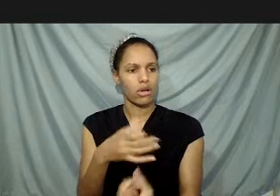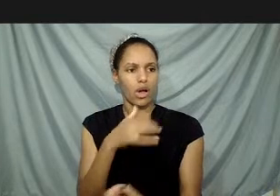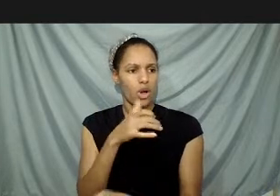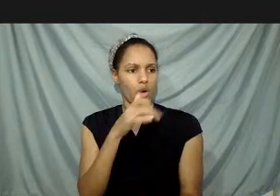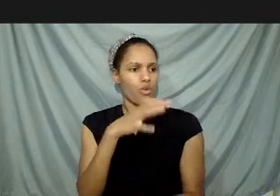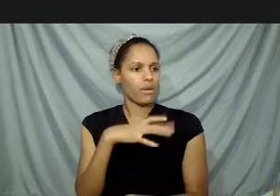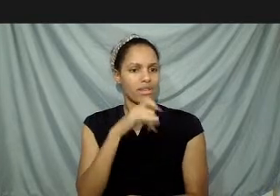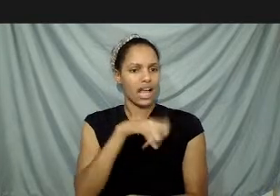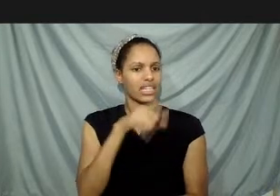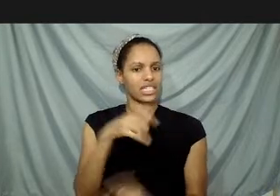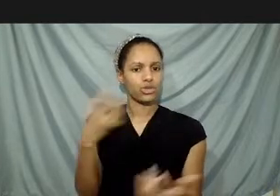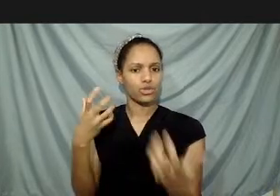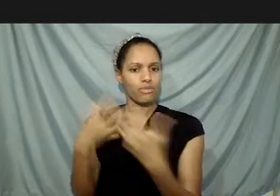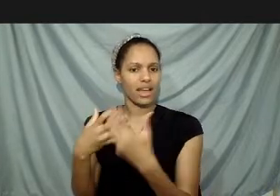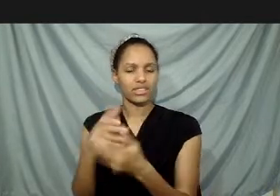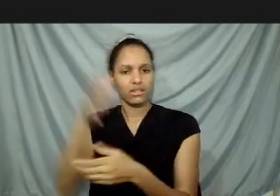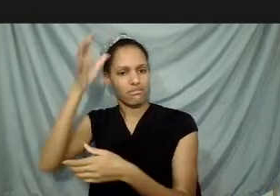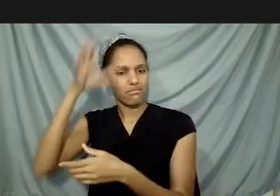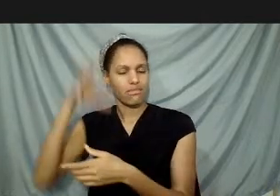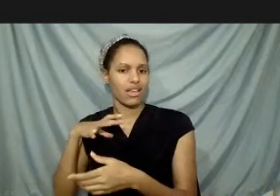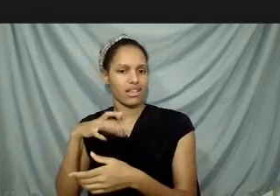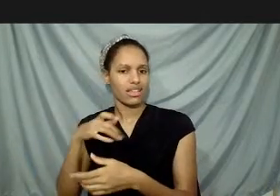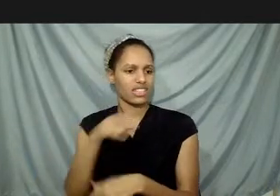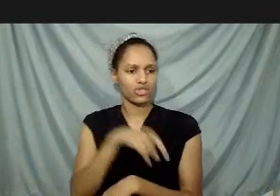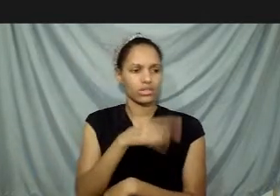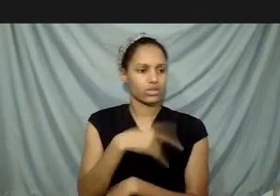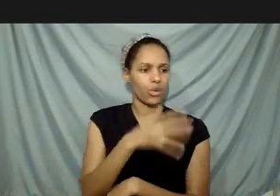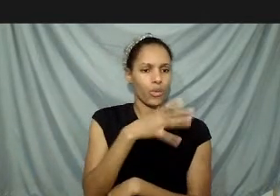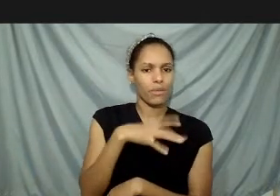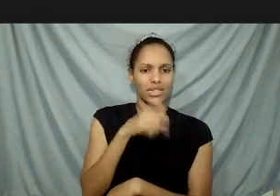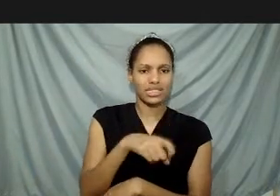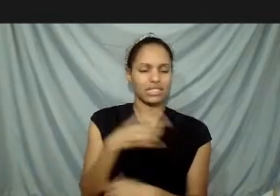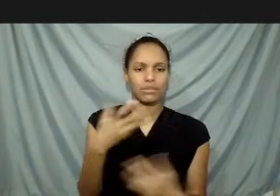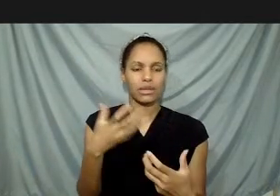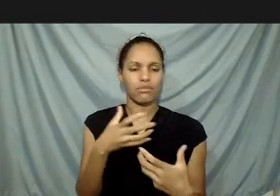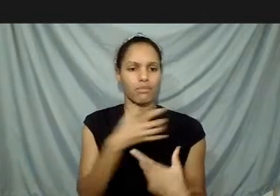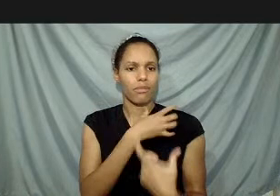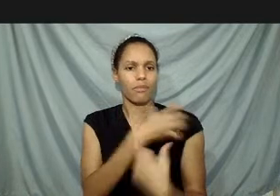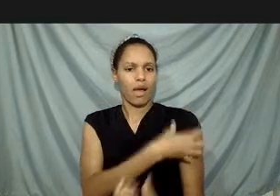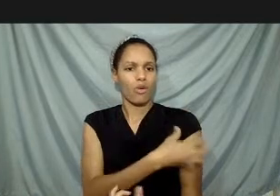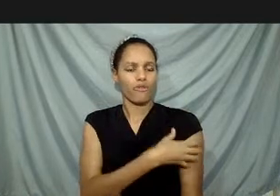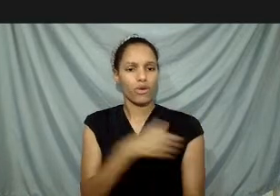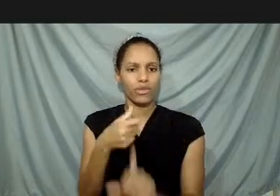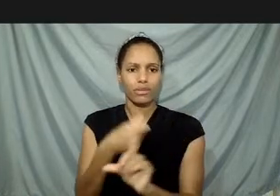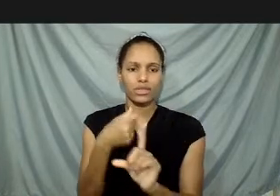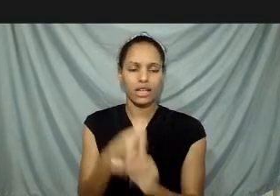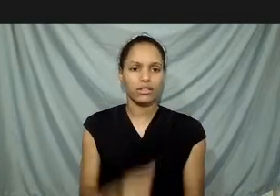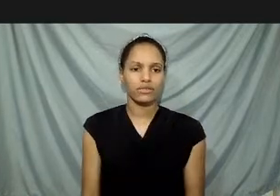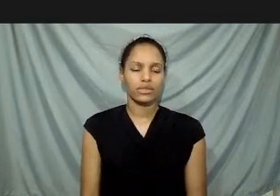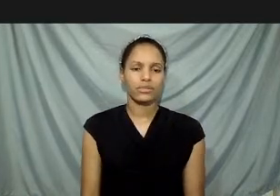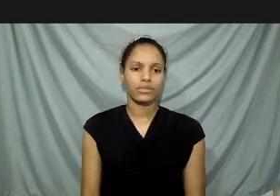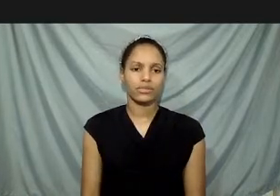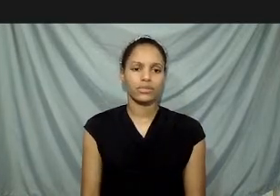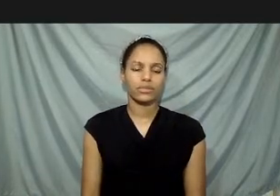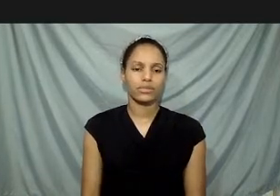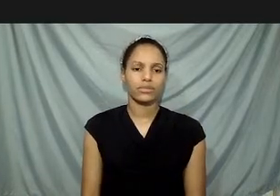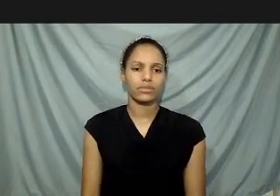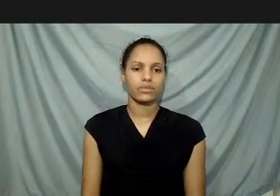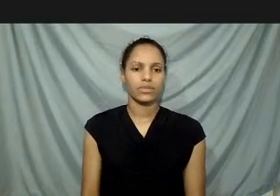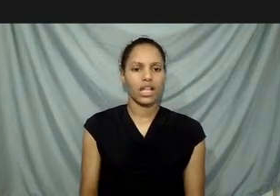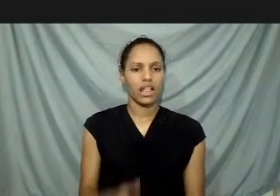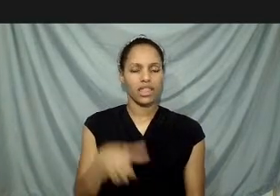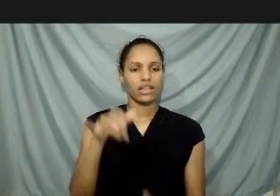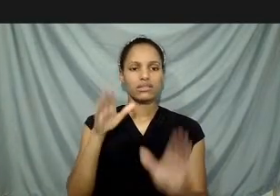energy. I think that they just need to be powerful women. And so that's it. I mean, I had to figure that